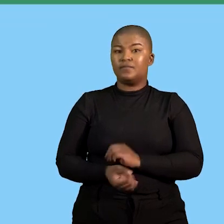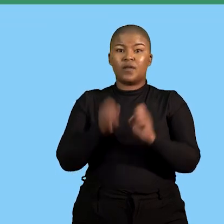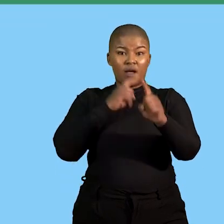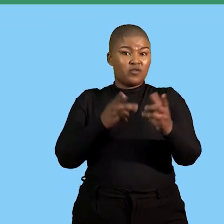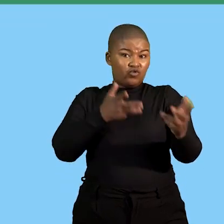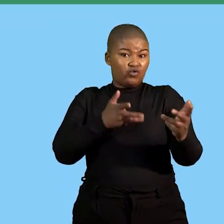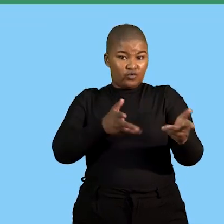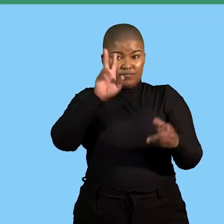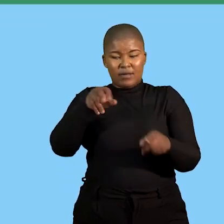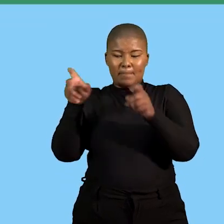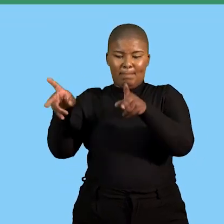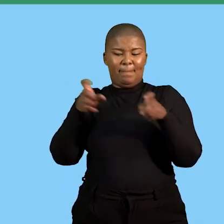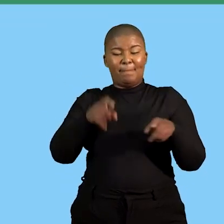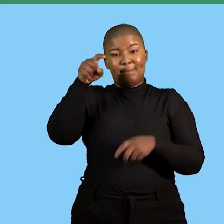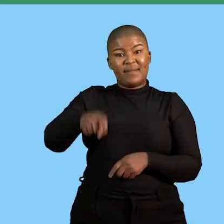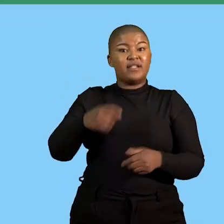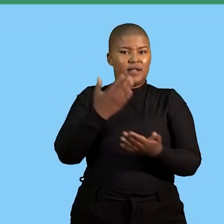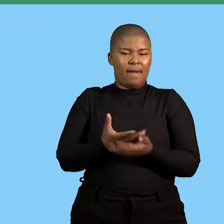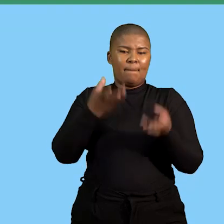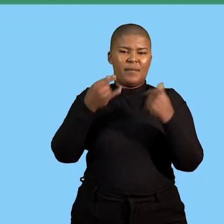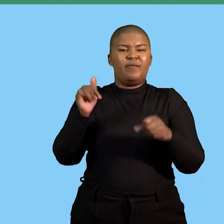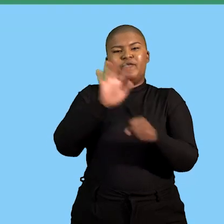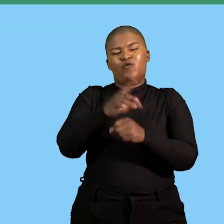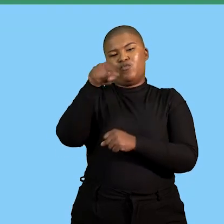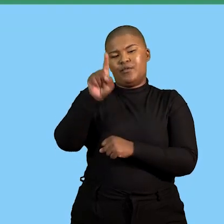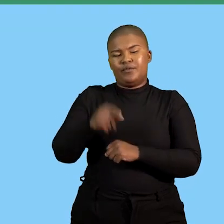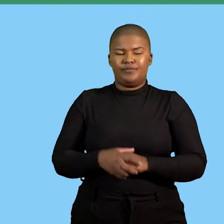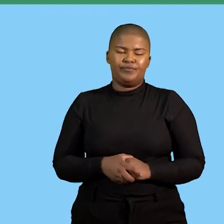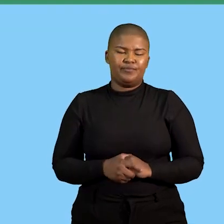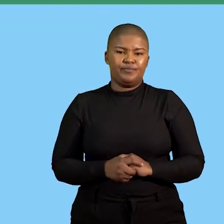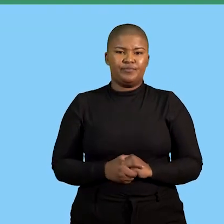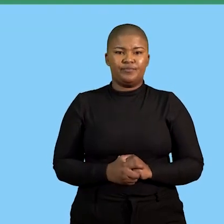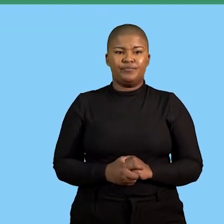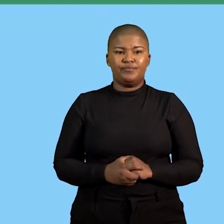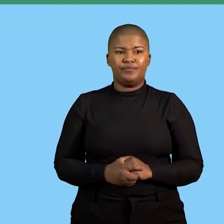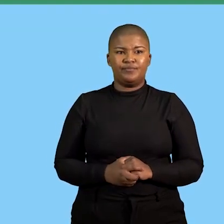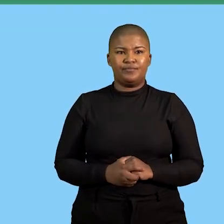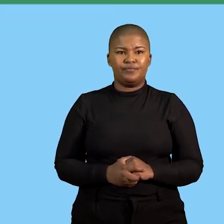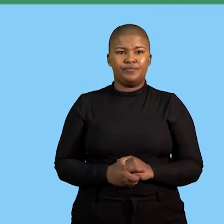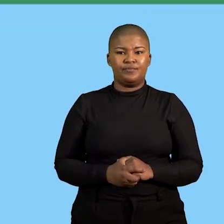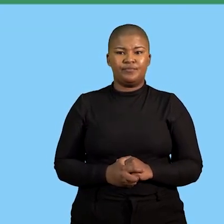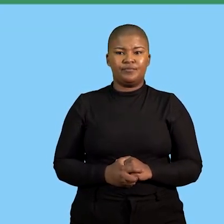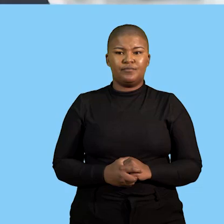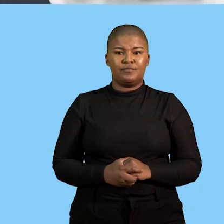So that is how you would be expected to quote so that you get the correct answer. Now,